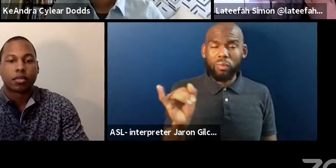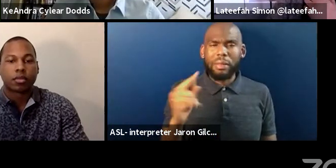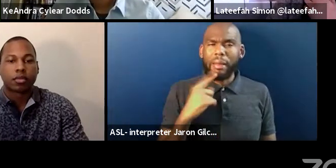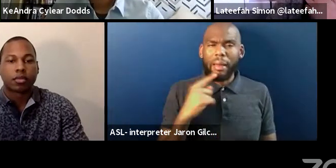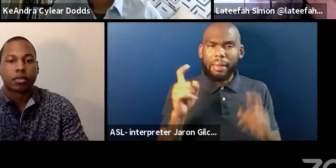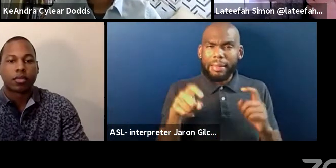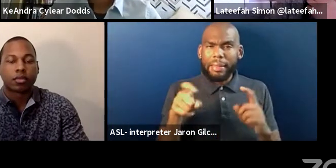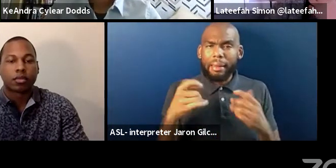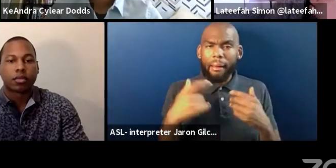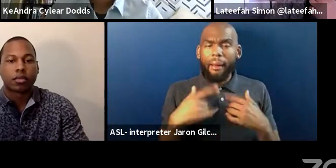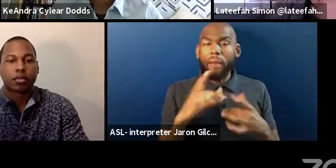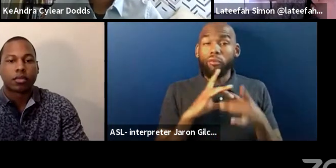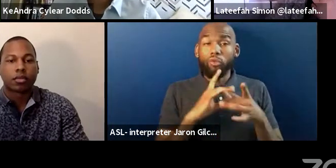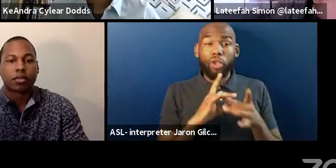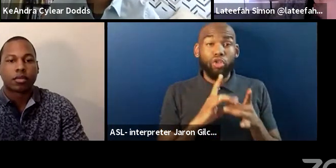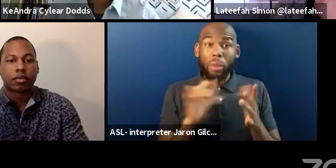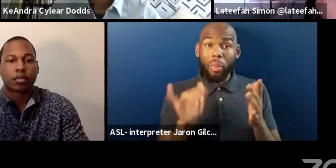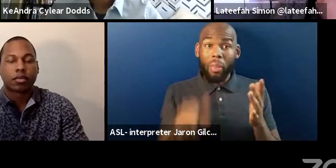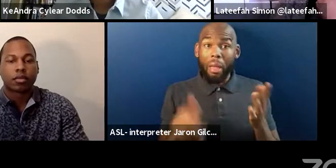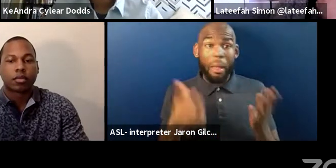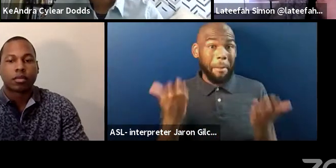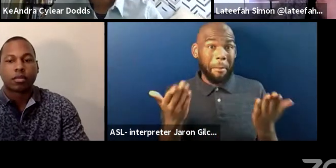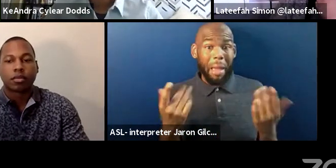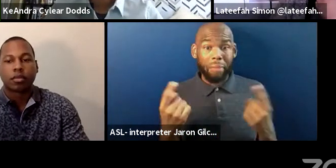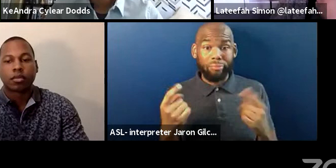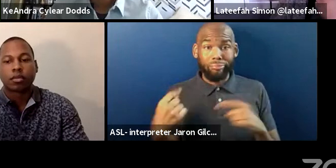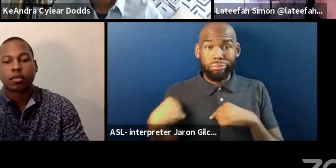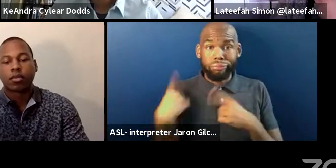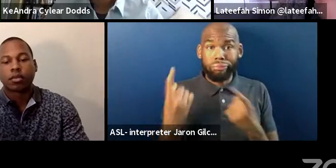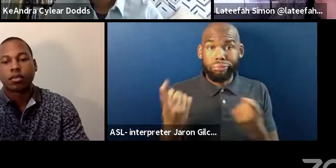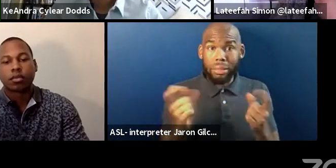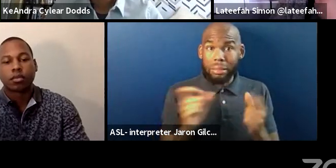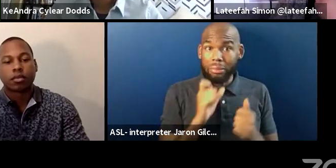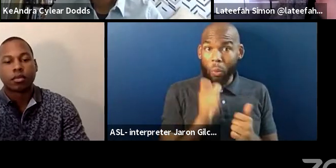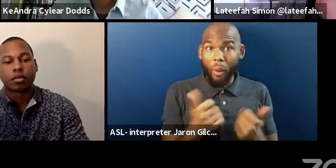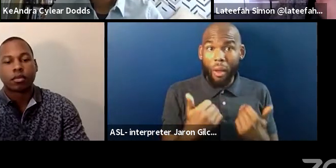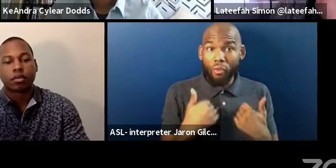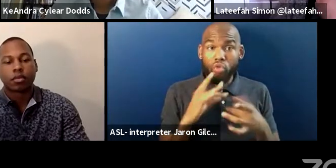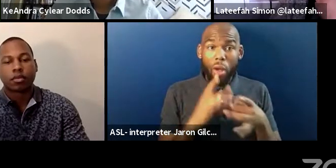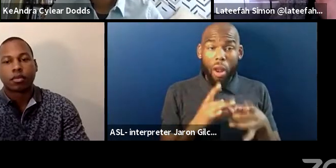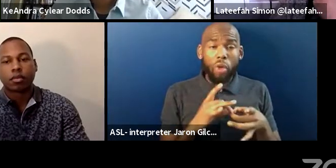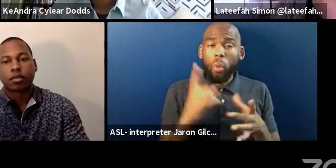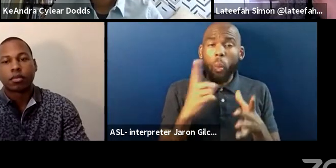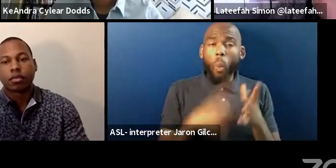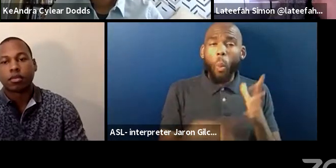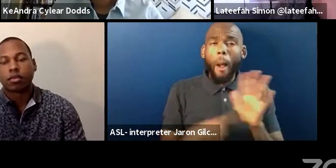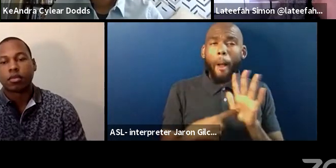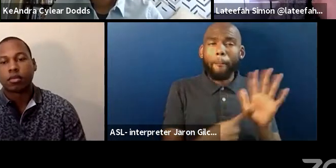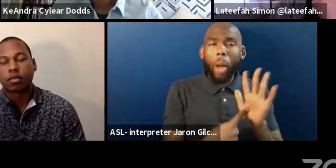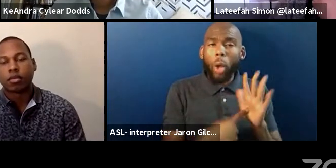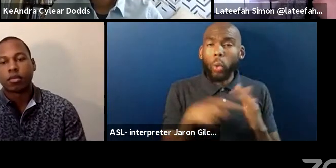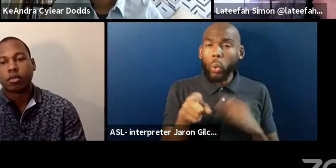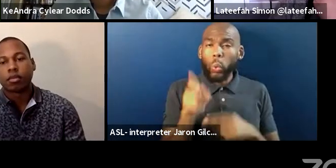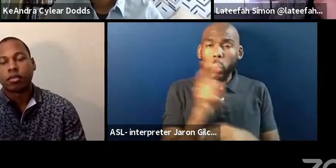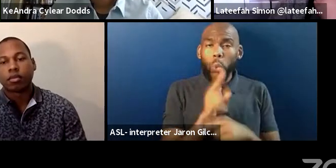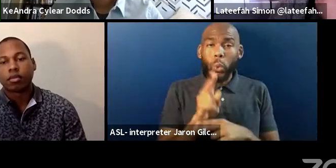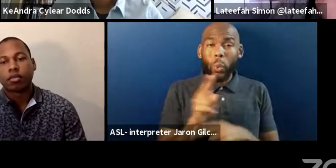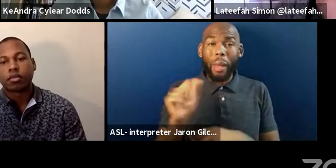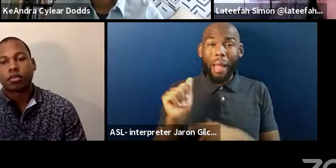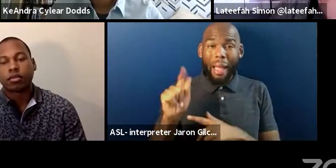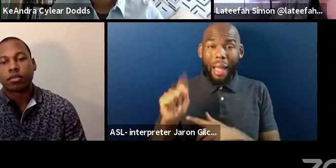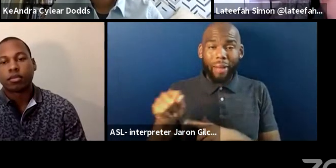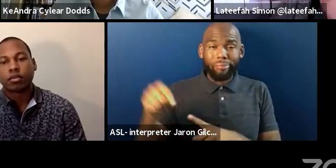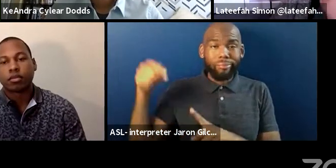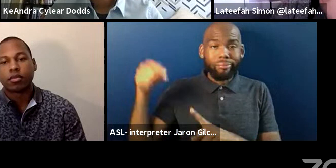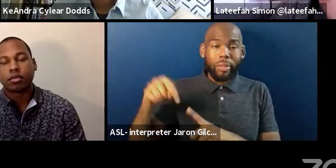that may not exist already, could you talk a little more about the model you use at Transform, and maybe Keandra can also